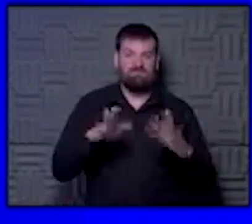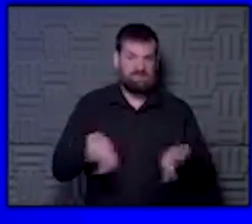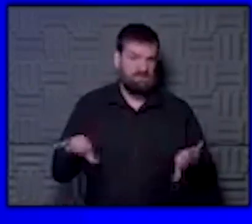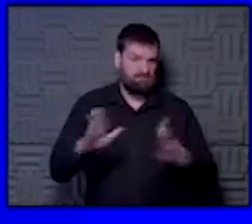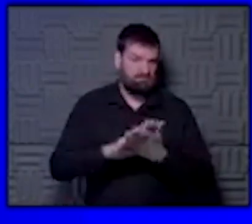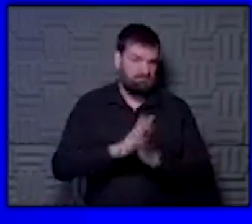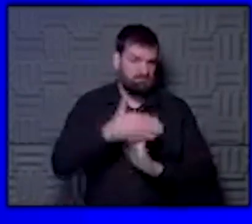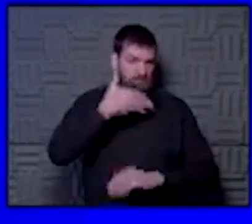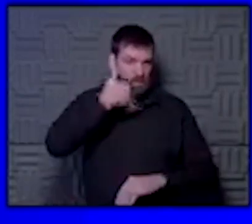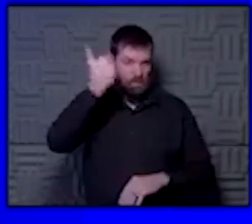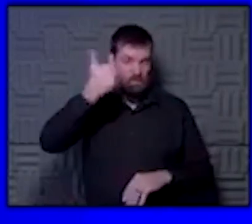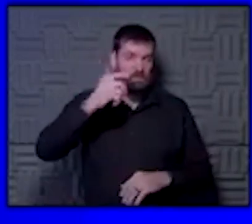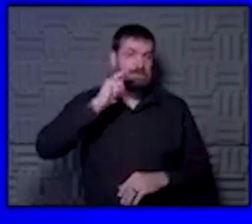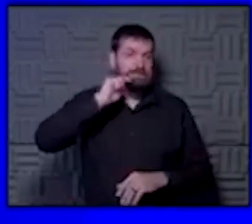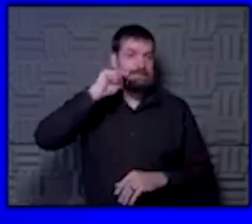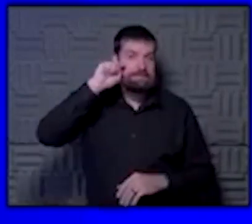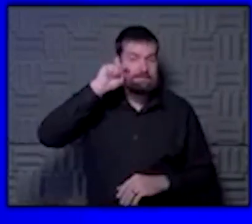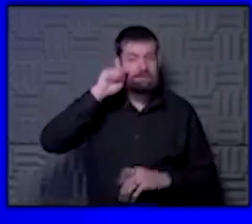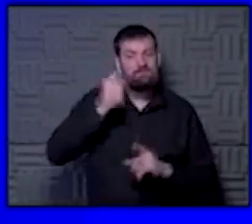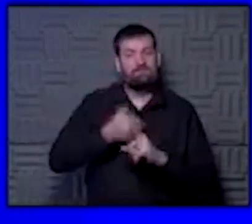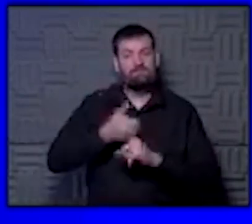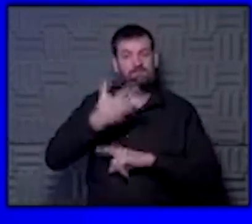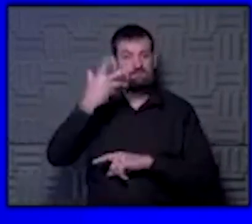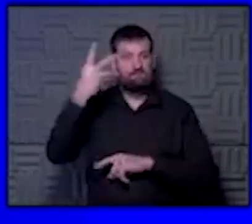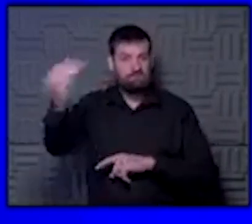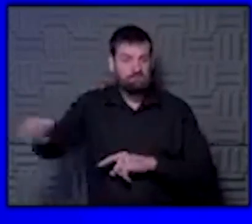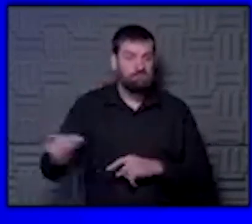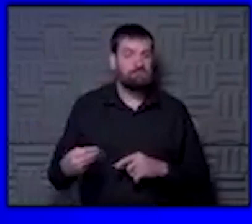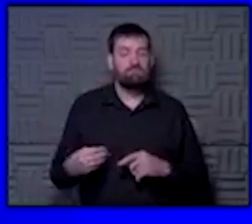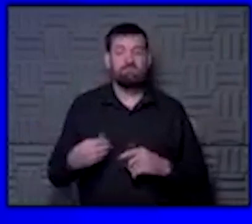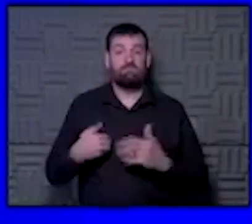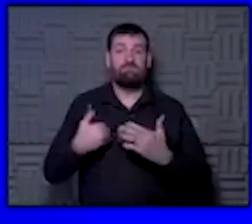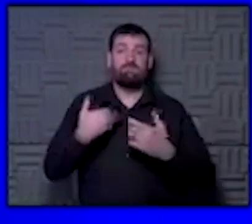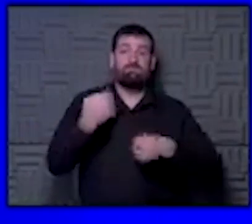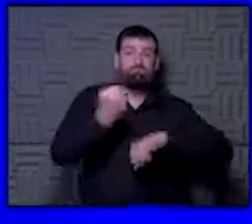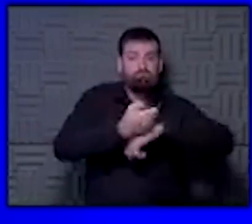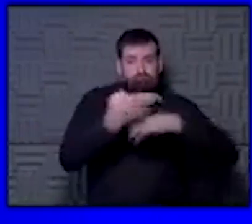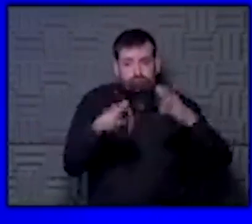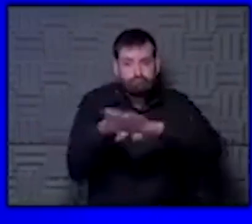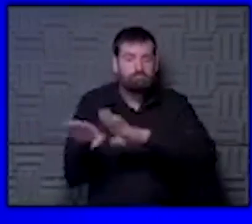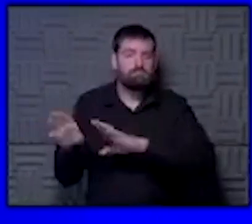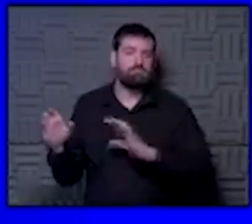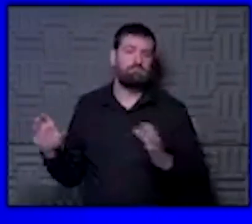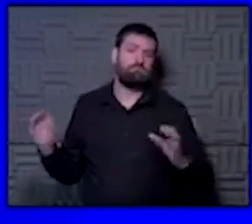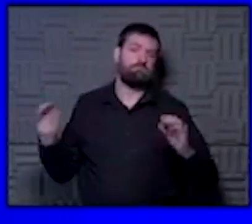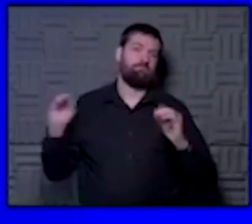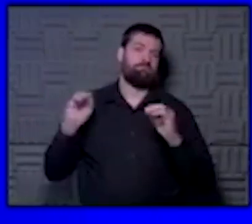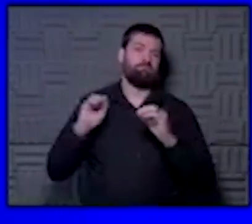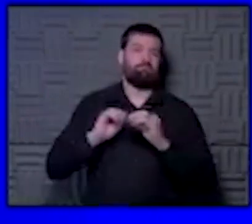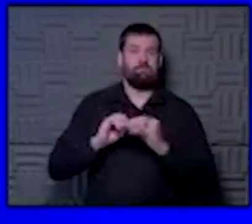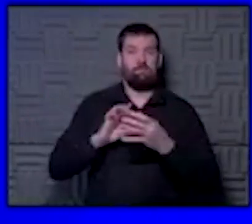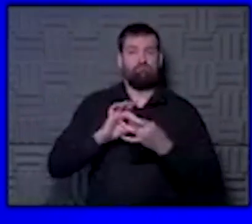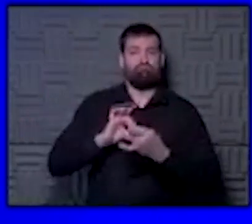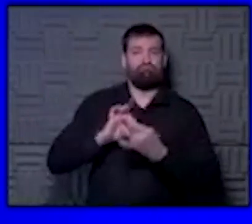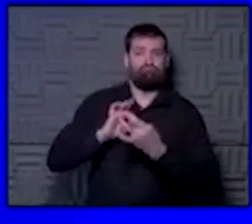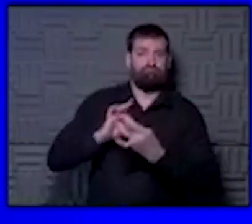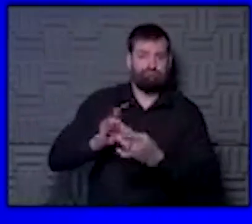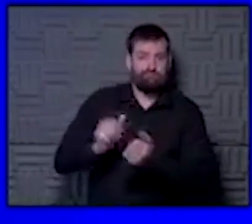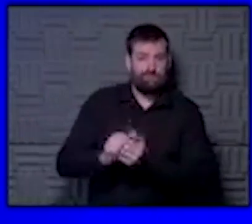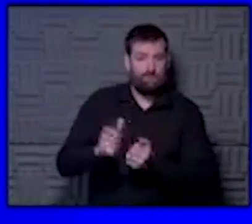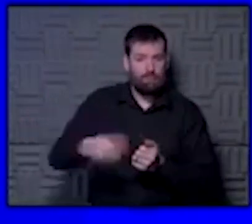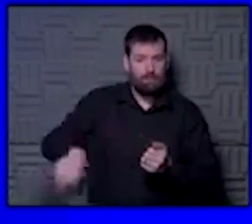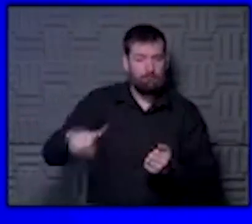older in those teenage years where they're kind of heading out. If they're in shutdown and lockdown, hopefully maybe you're able to develop relationships with